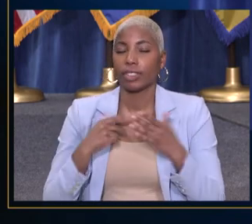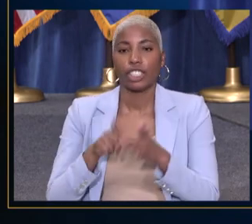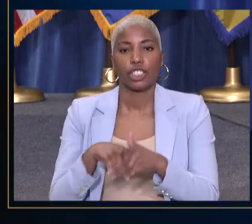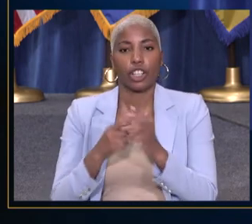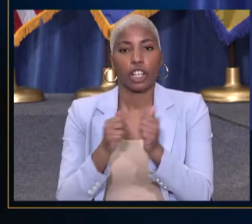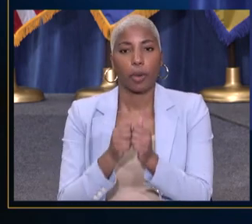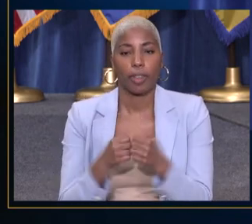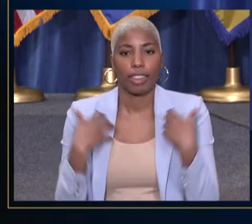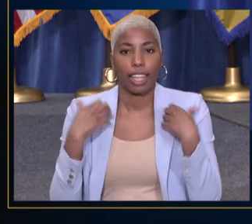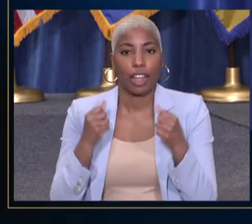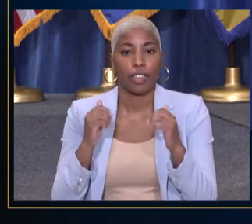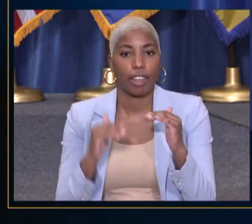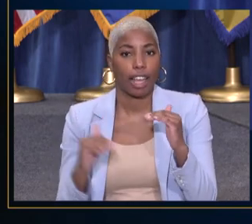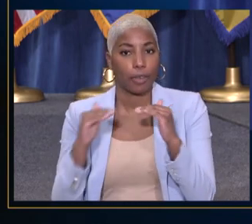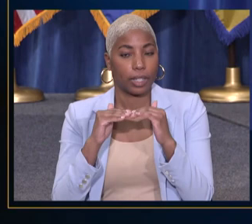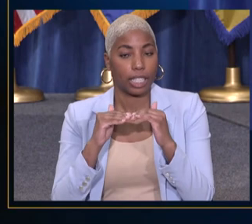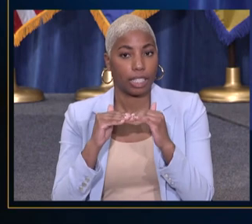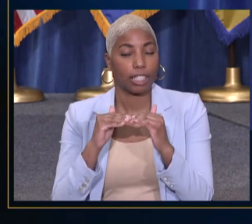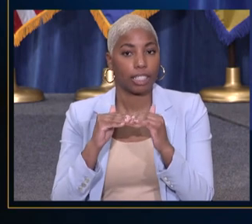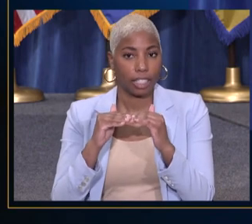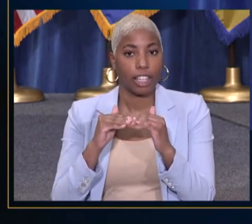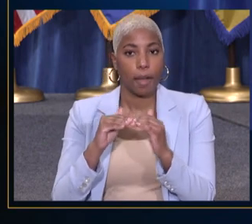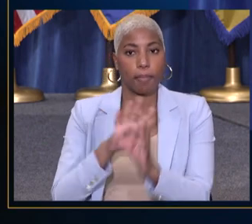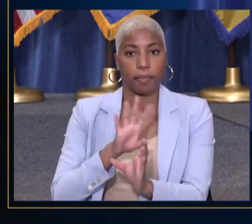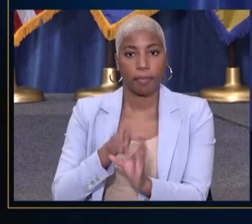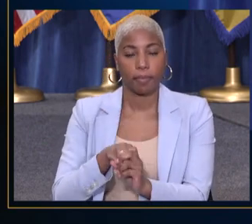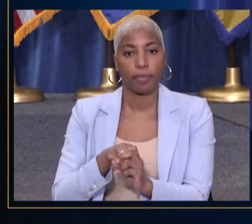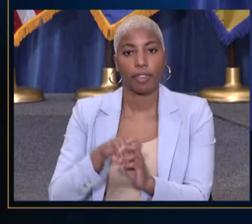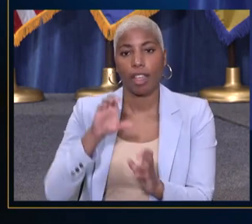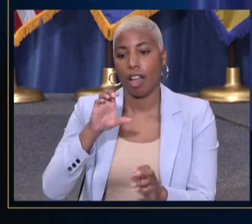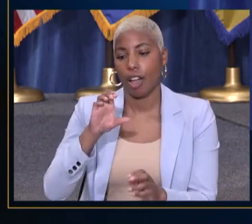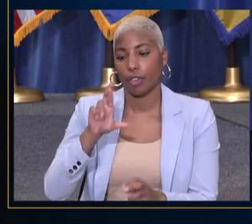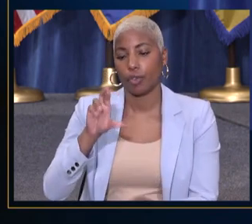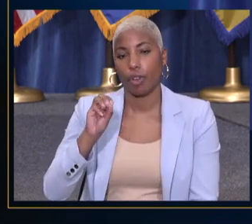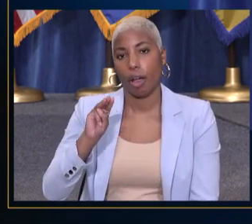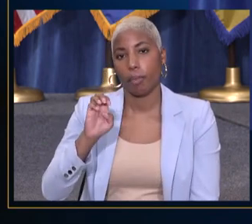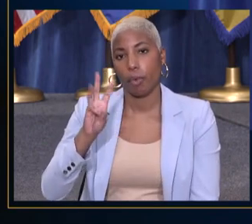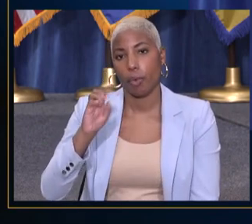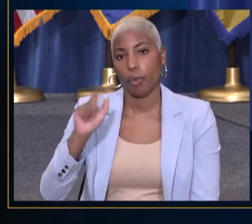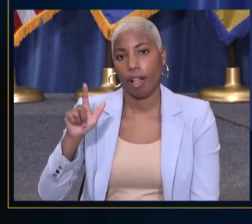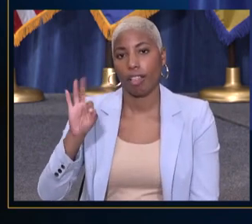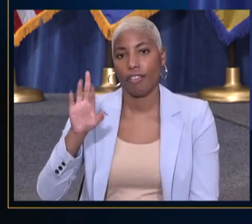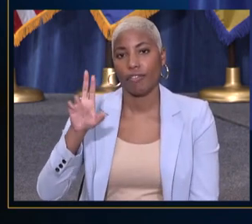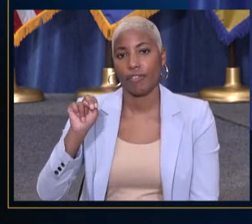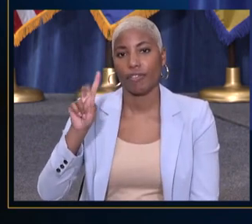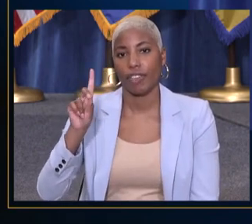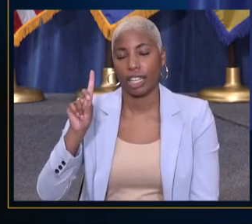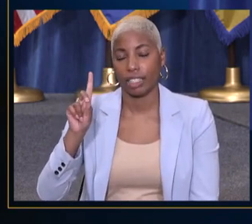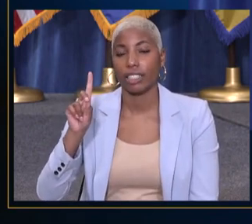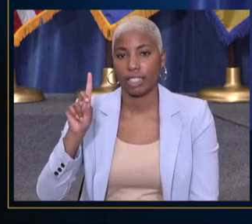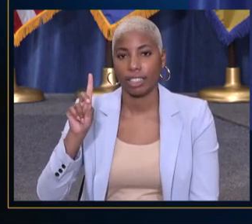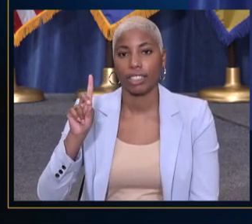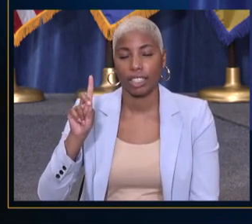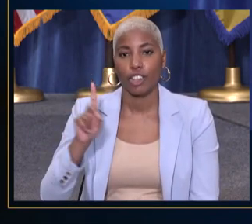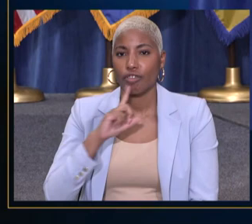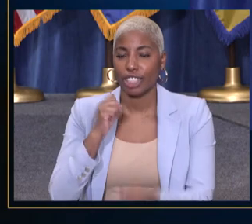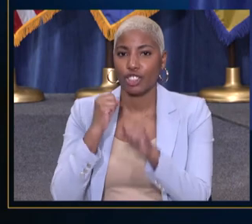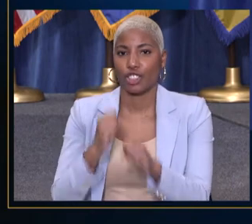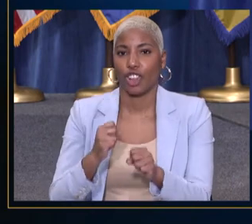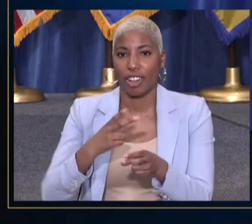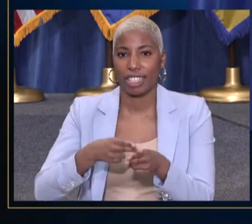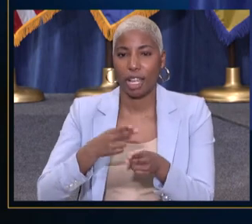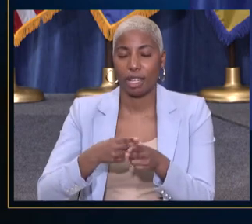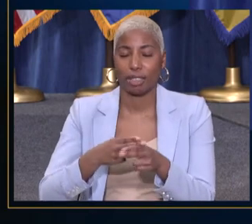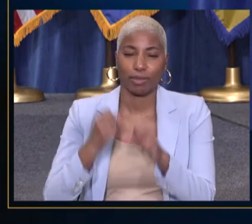equity by participating in the Commonwealth Fund Harvard University Fellowship in Minority Health Policy. A very strong name and a